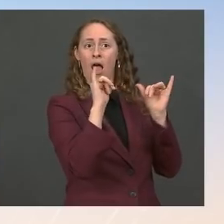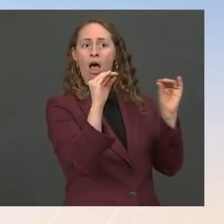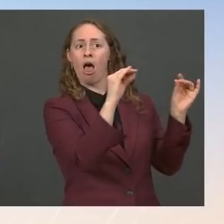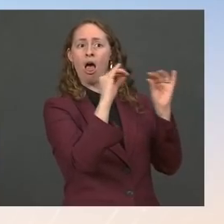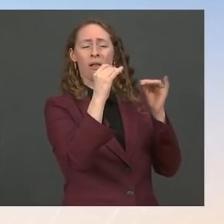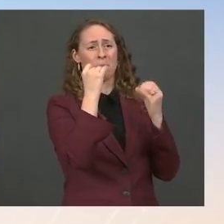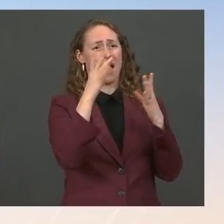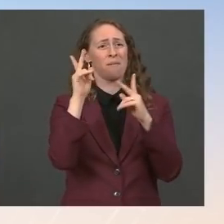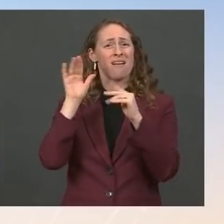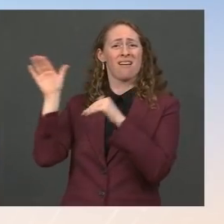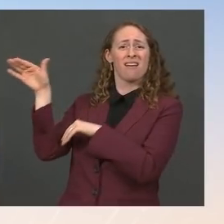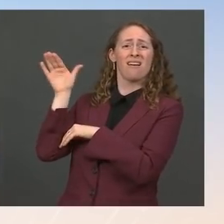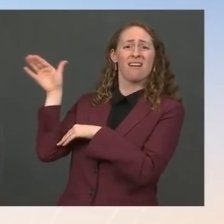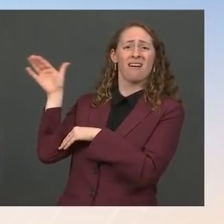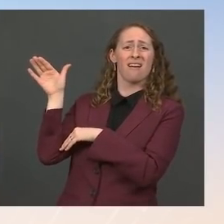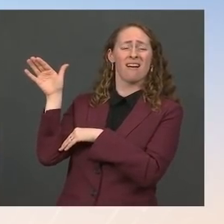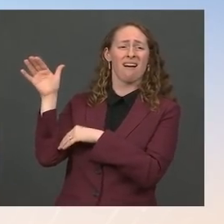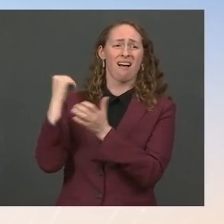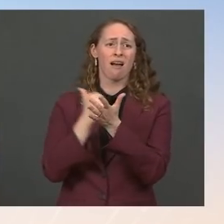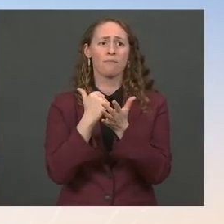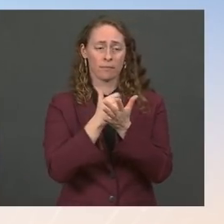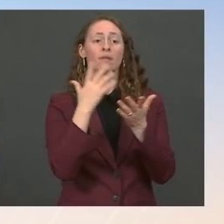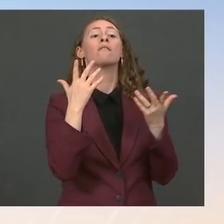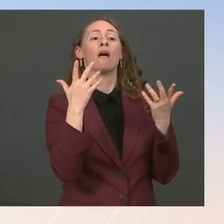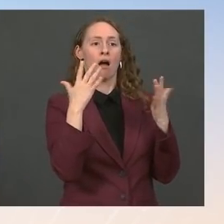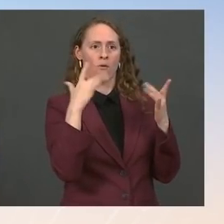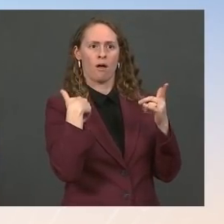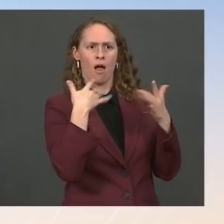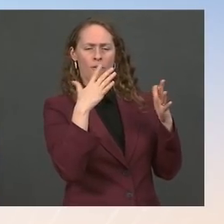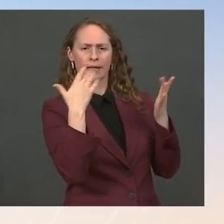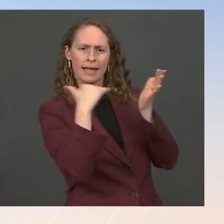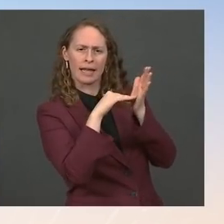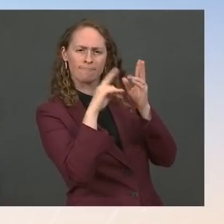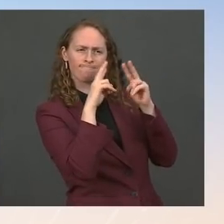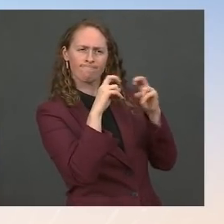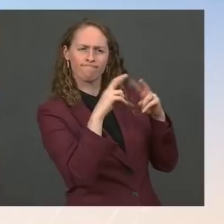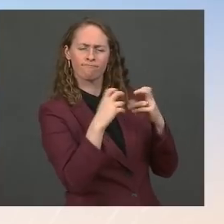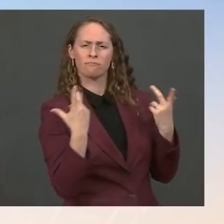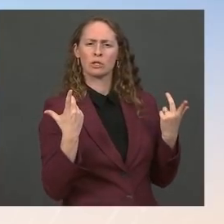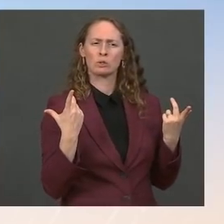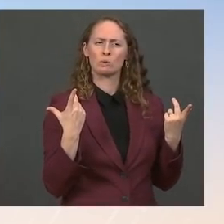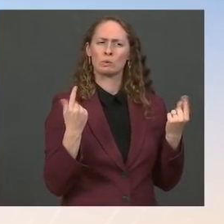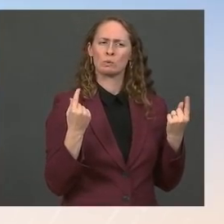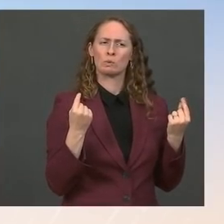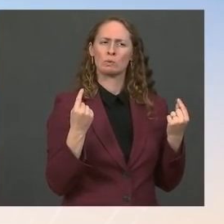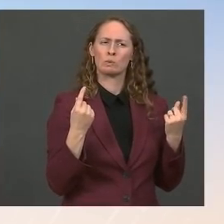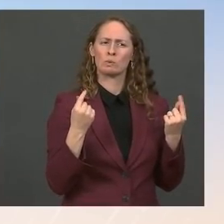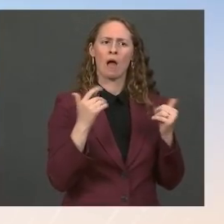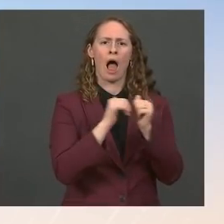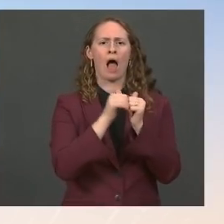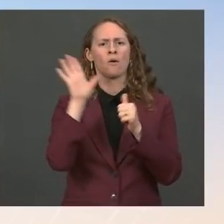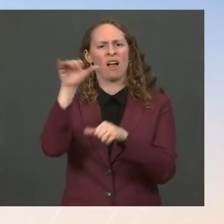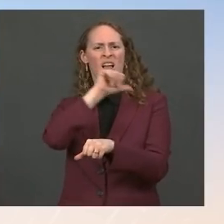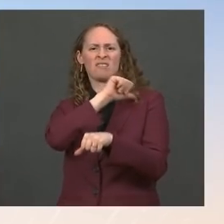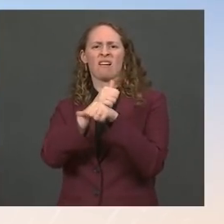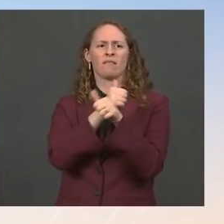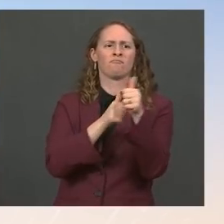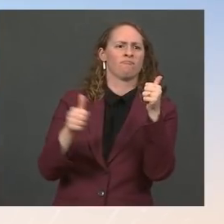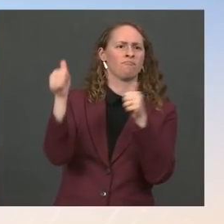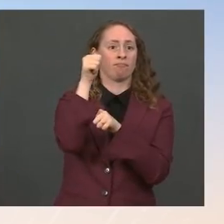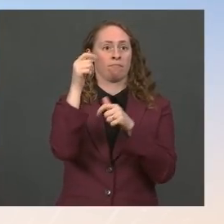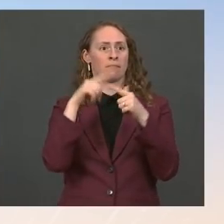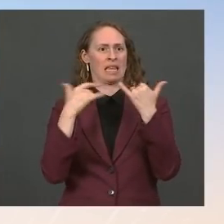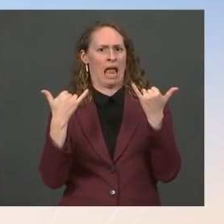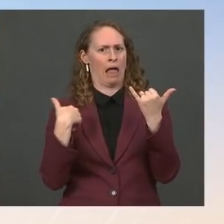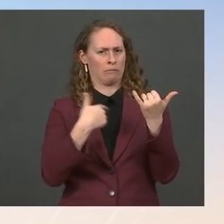something that we have now taking a fresh look at to see what can be done through executive action. I can't preview that at this point while it's in the process, but